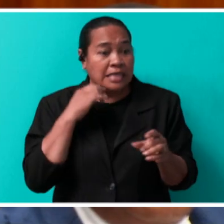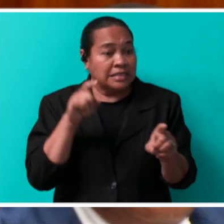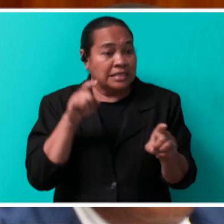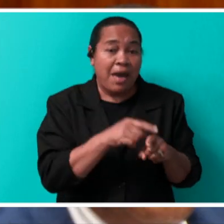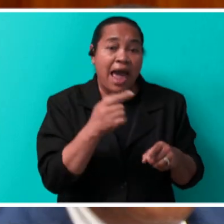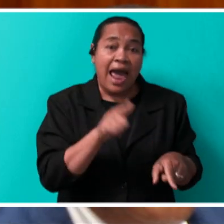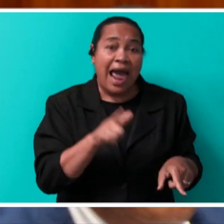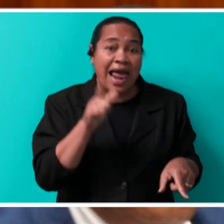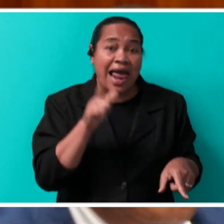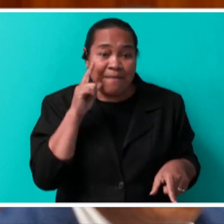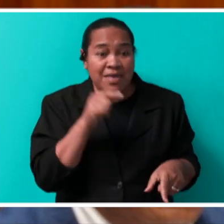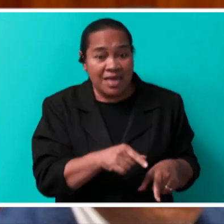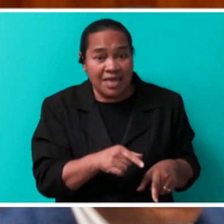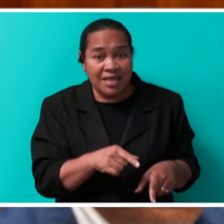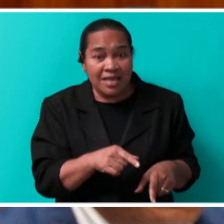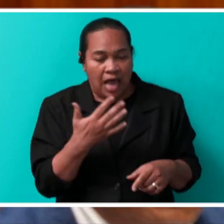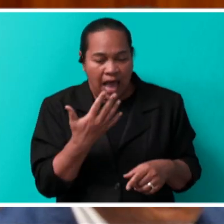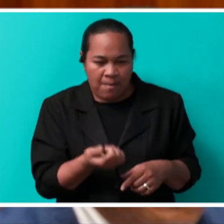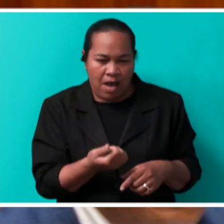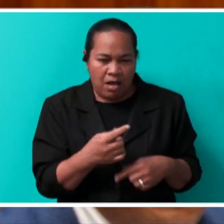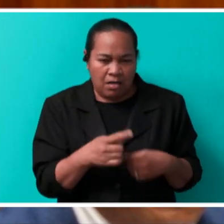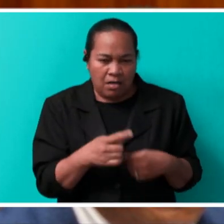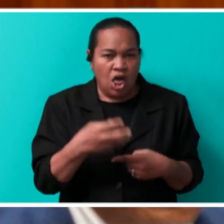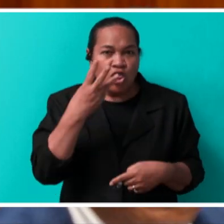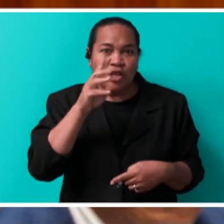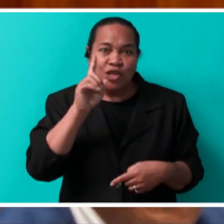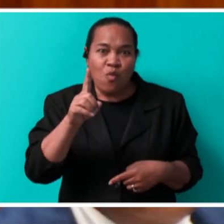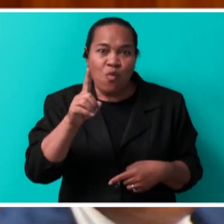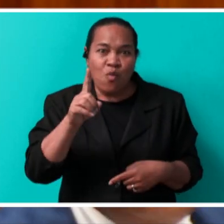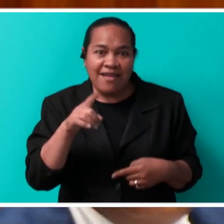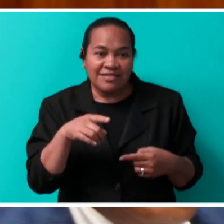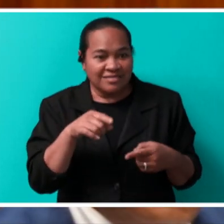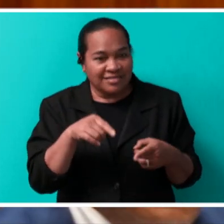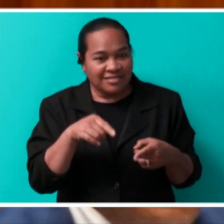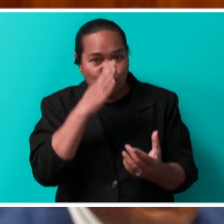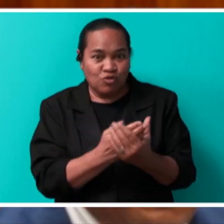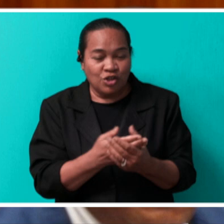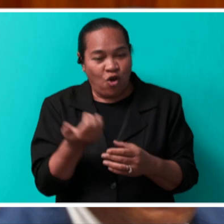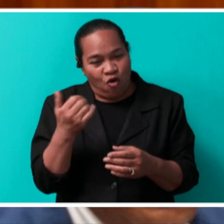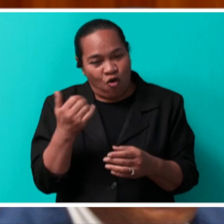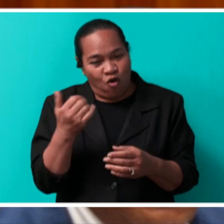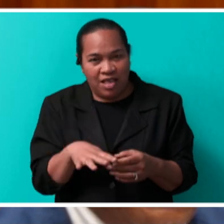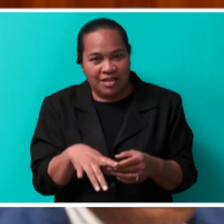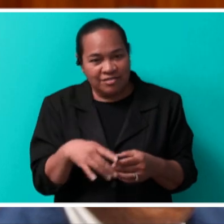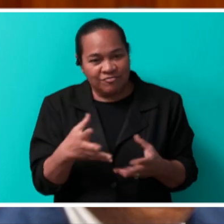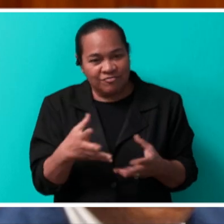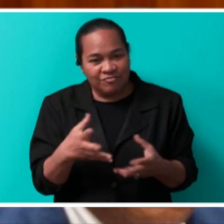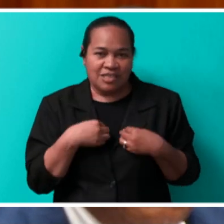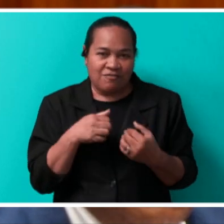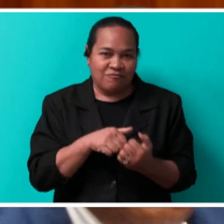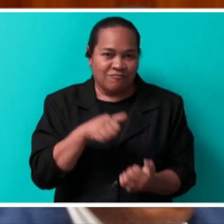up a center, already 31 students from Gawia, Kalekana, Walinidina, etc., have received